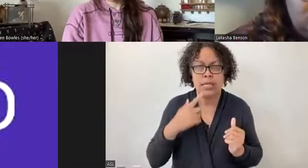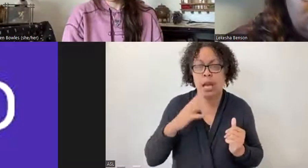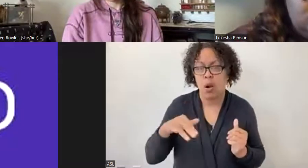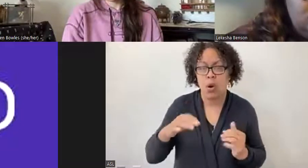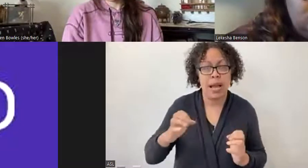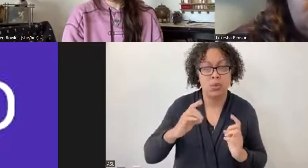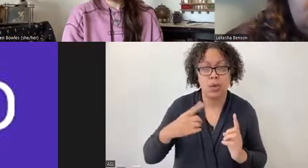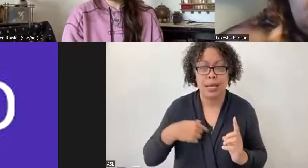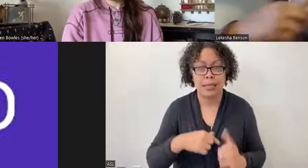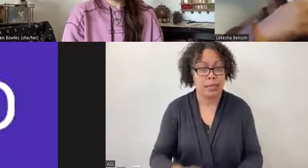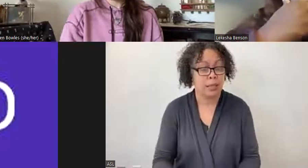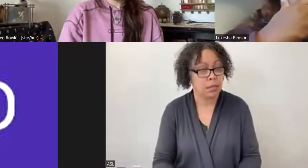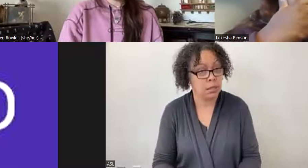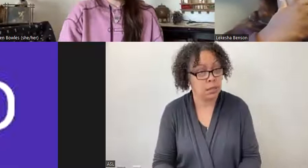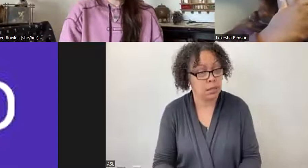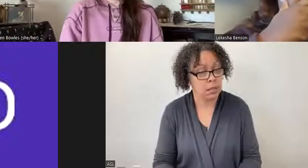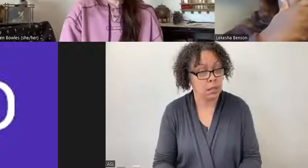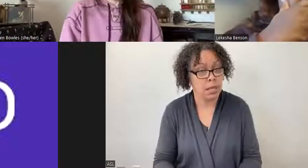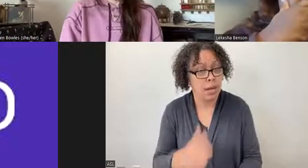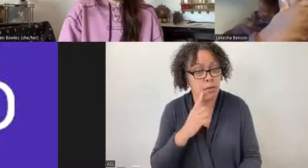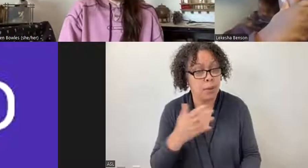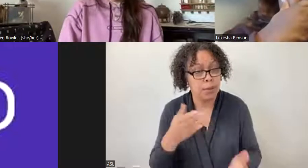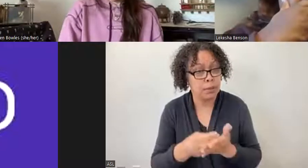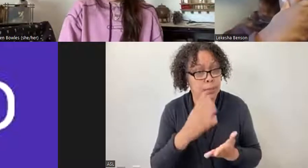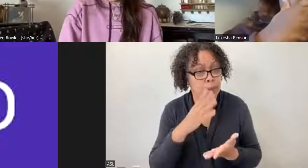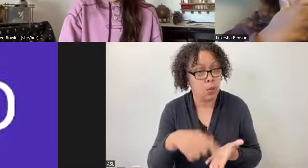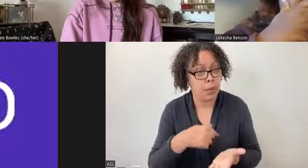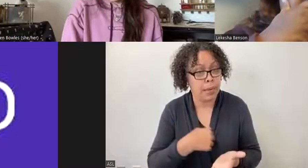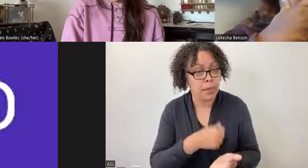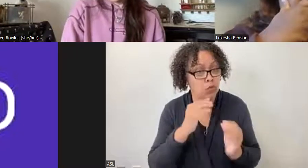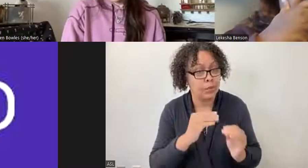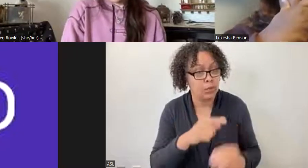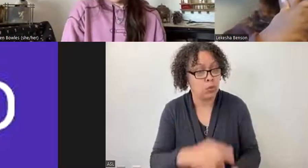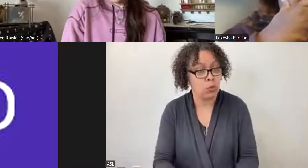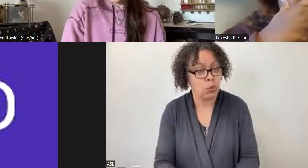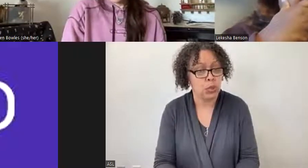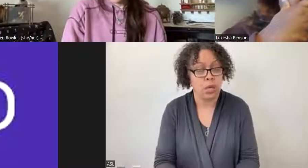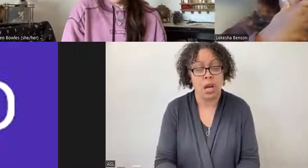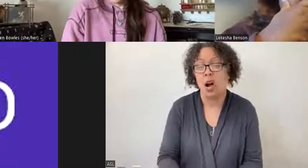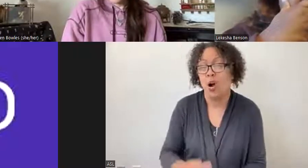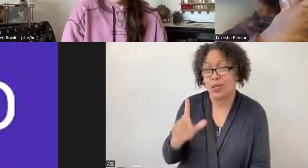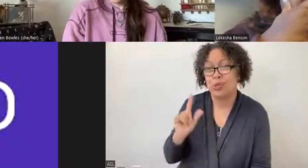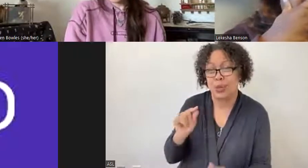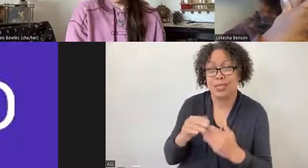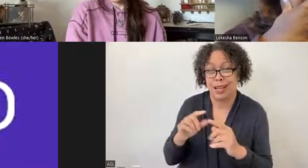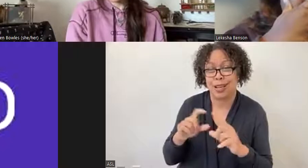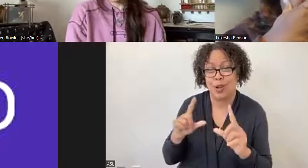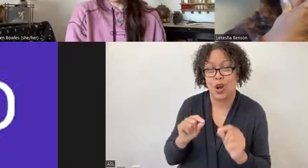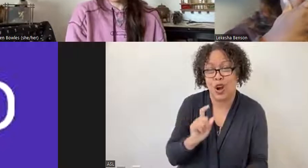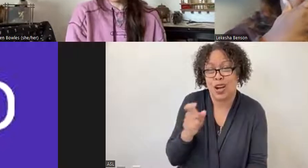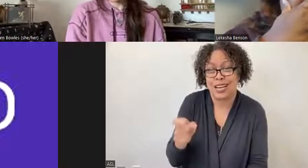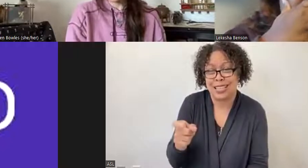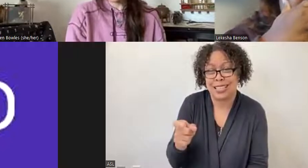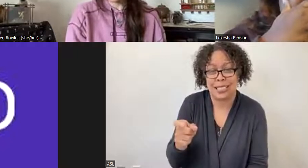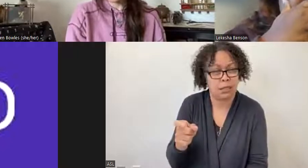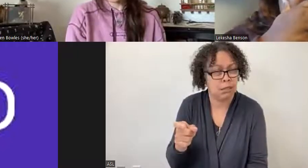educate us. And it's like, and for how much money are you going to pay us? And they hold up a $20 gift card. And then you're